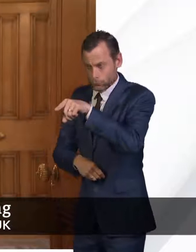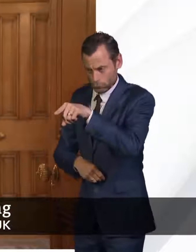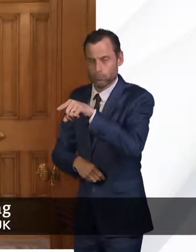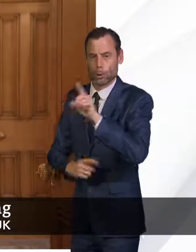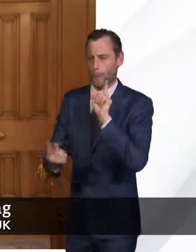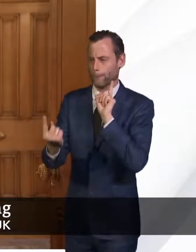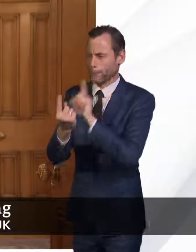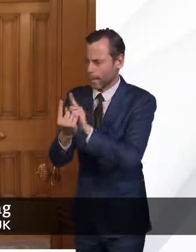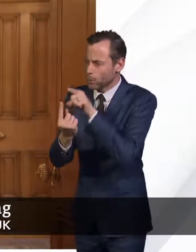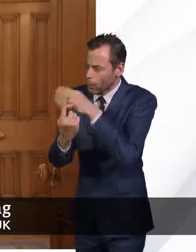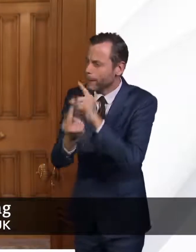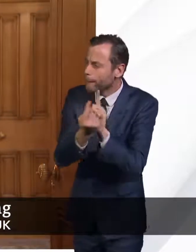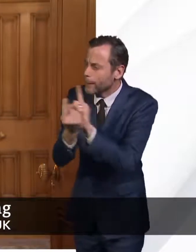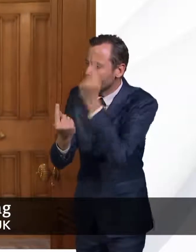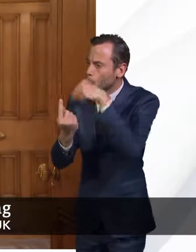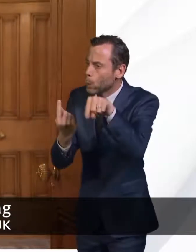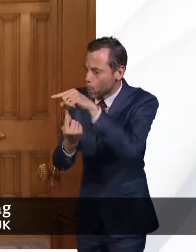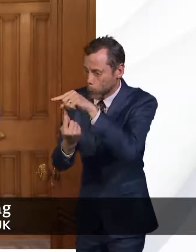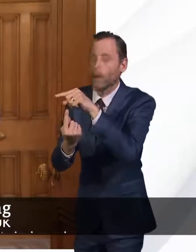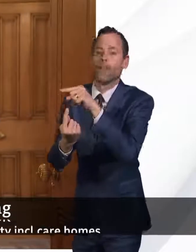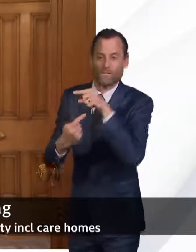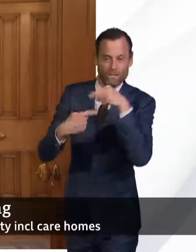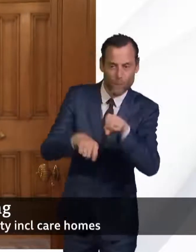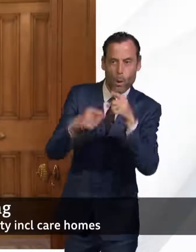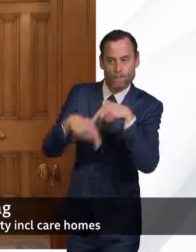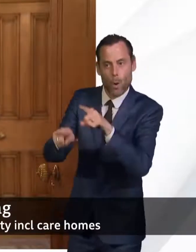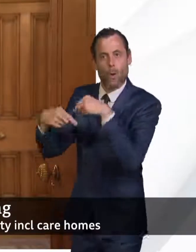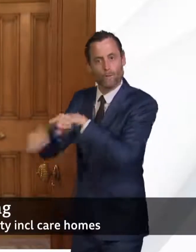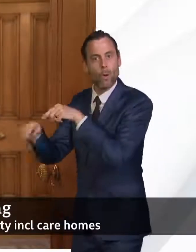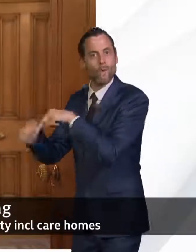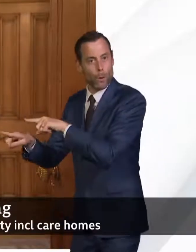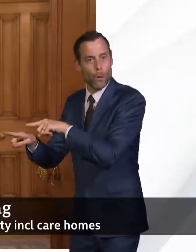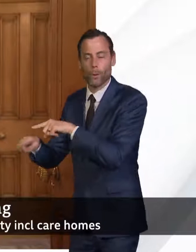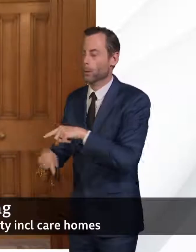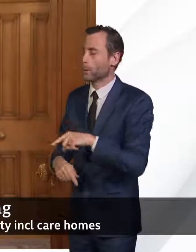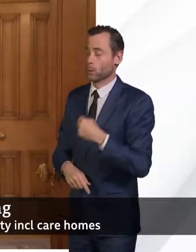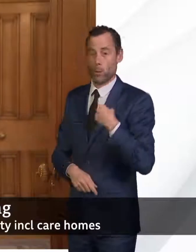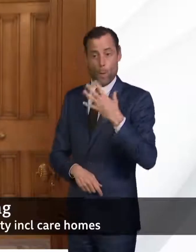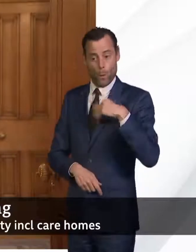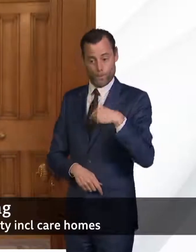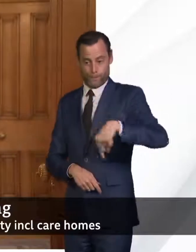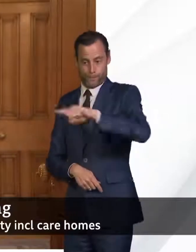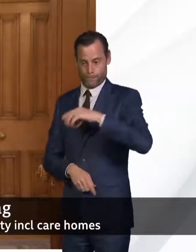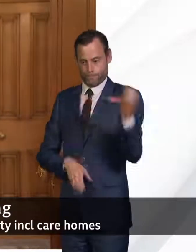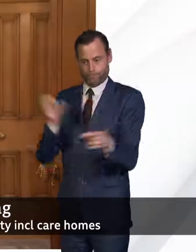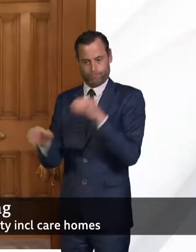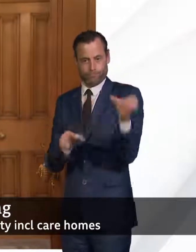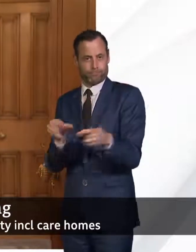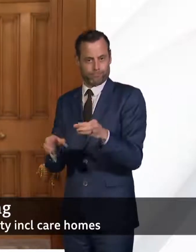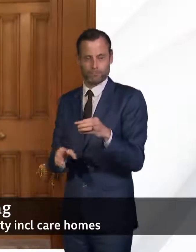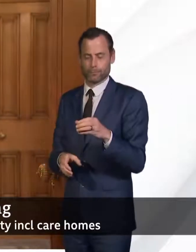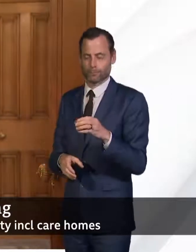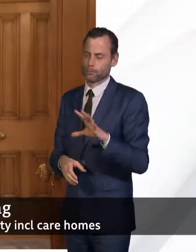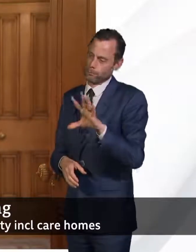with and make sure they do the appropriate thing. We hope to have the contact tracers in place before or at the